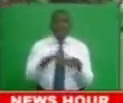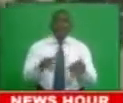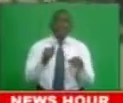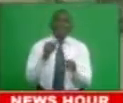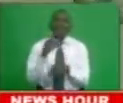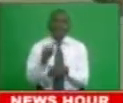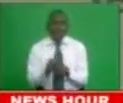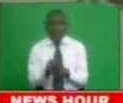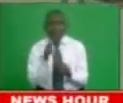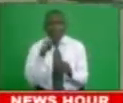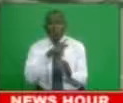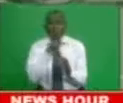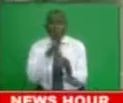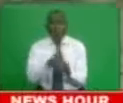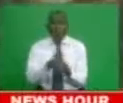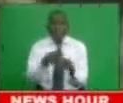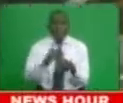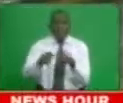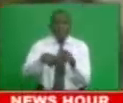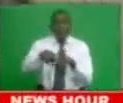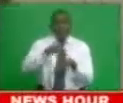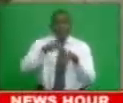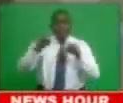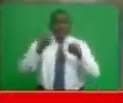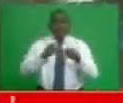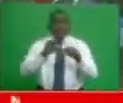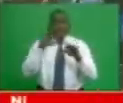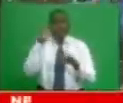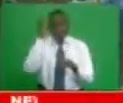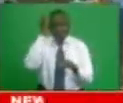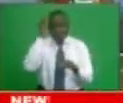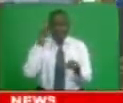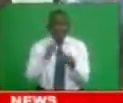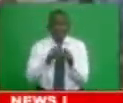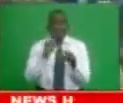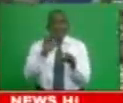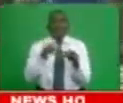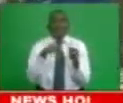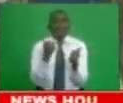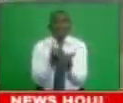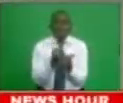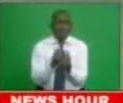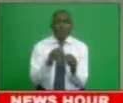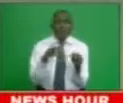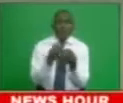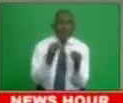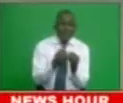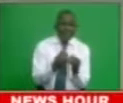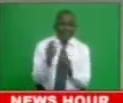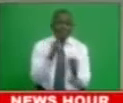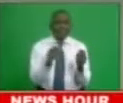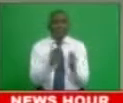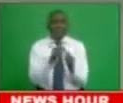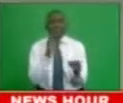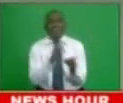Accra. Participants have been drawn from the national sports federations and associations, organizations of people